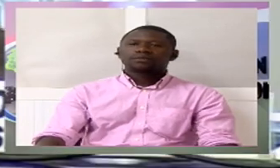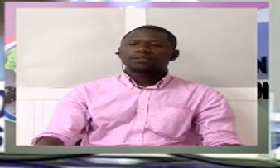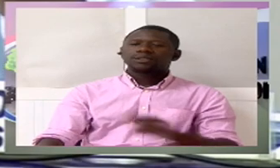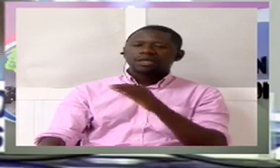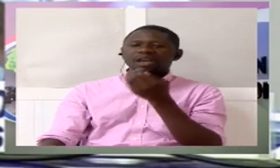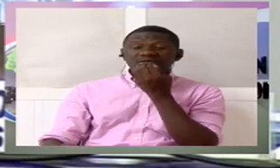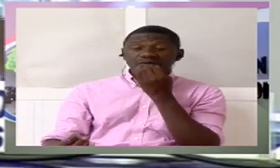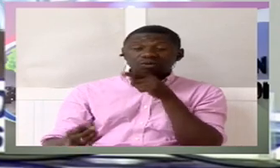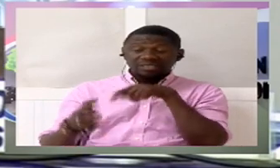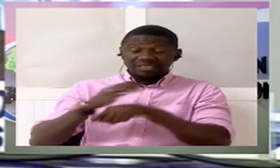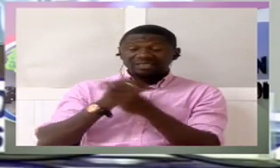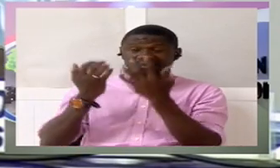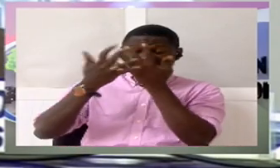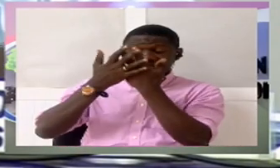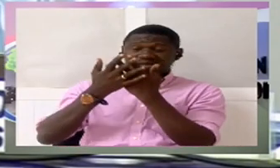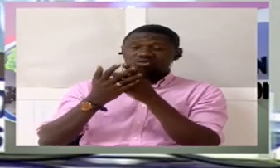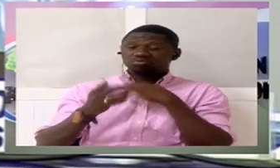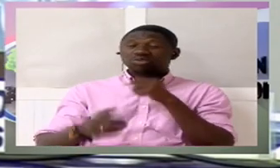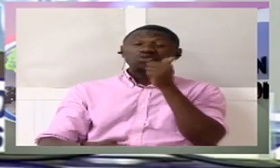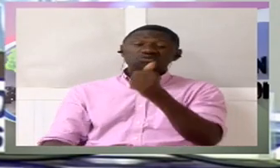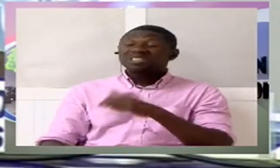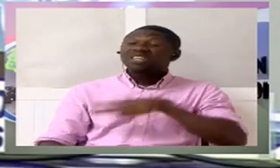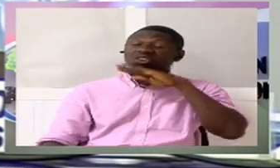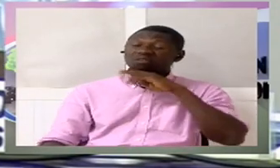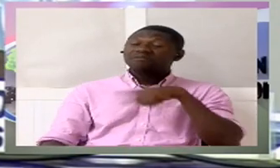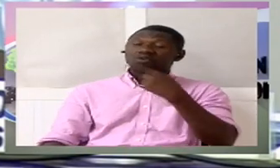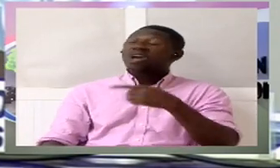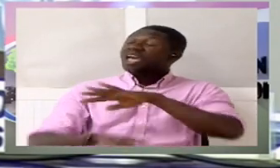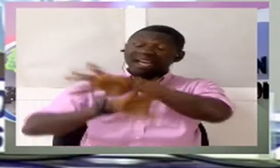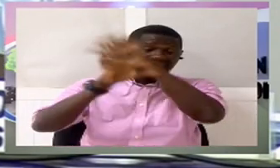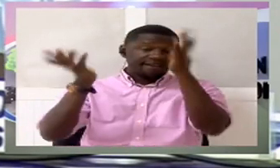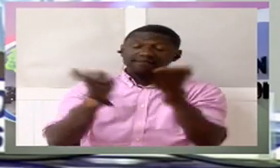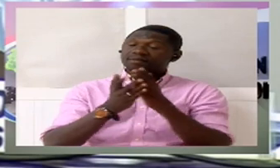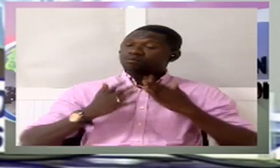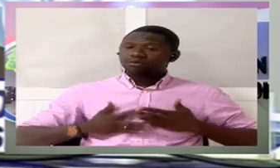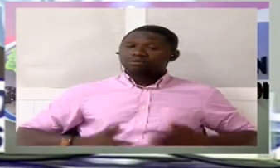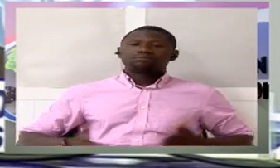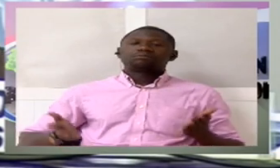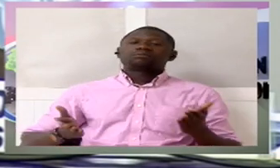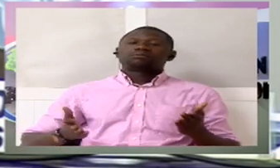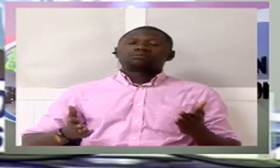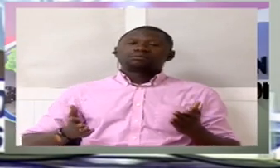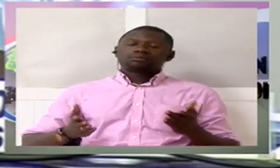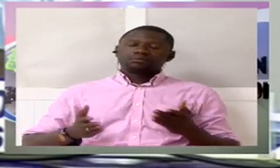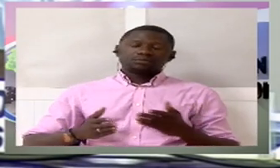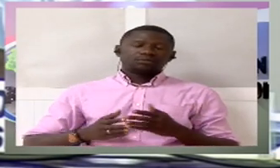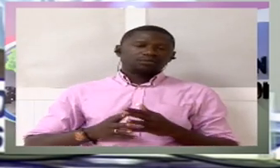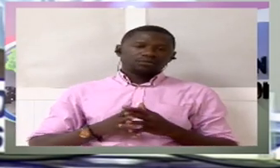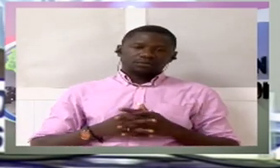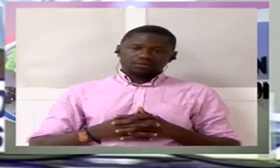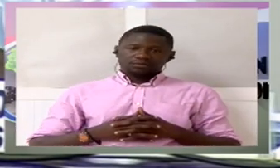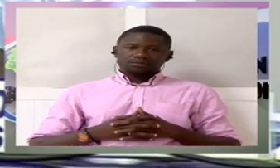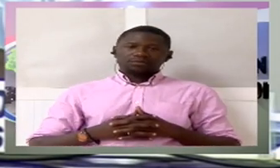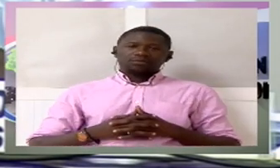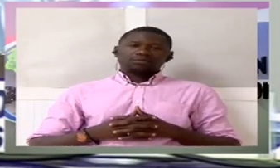prison should be good enough for everybody. Atu kasu domoro men kadada kaso kono anyanta betala le hanfo